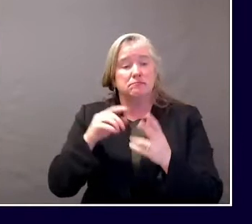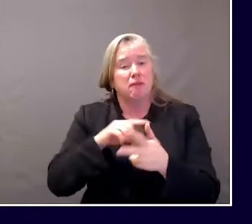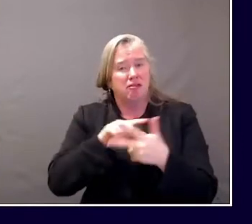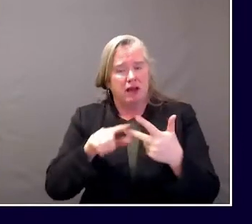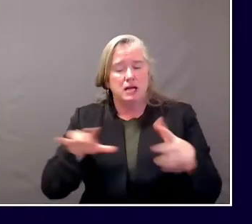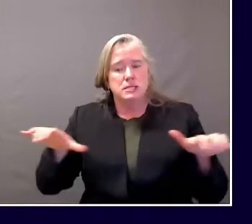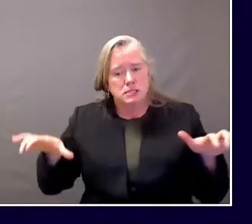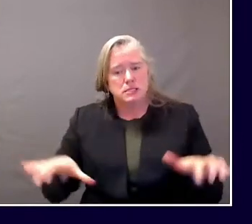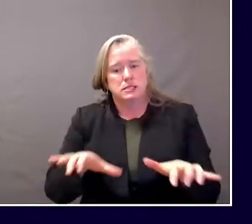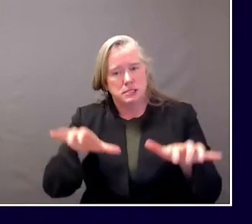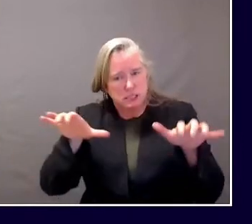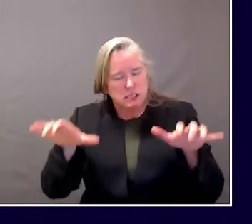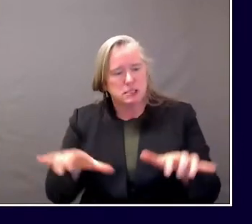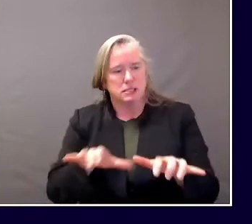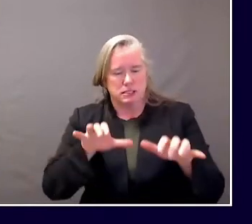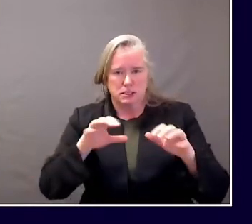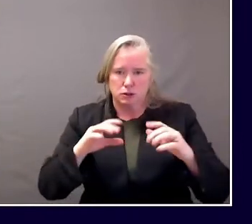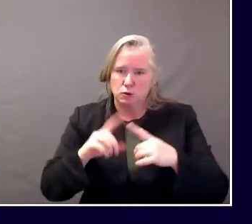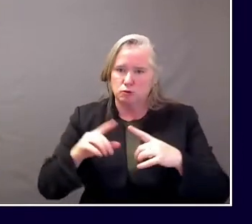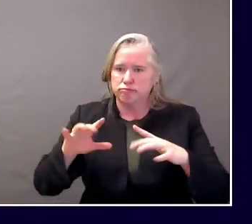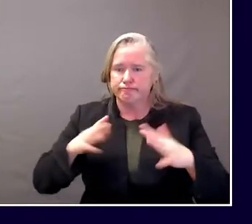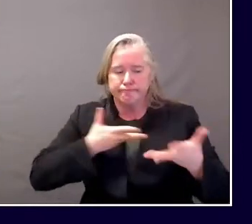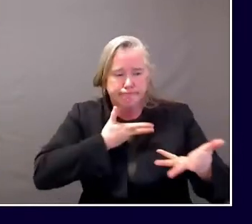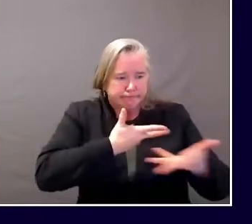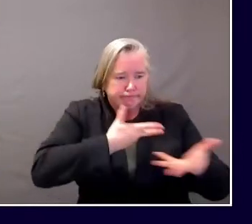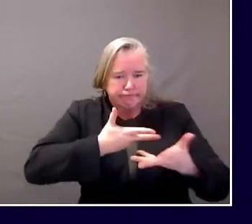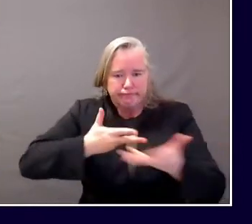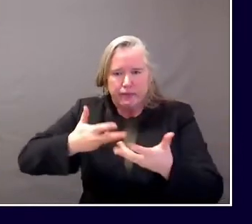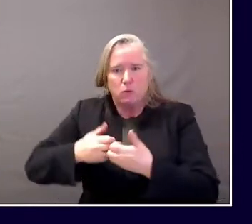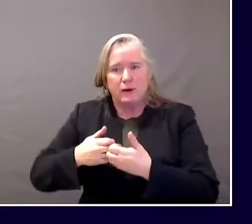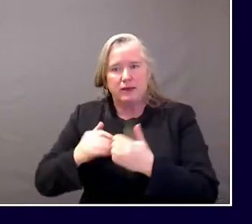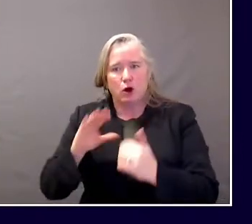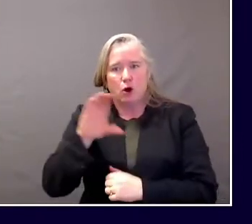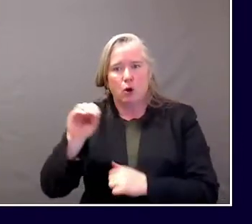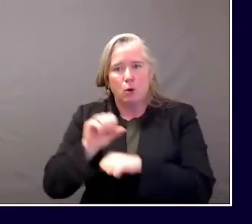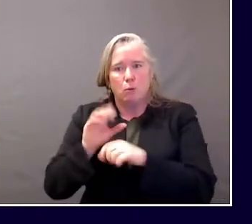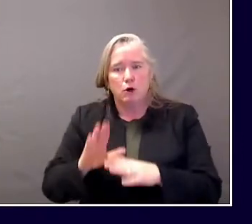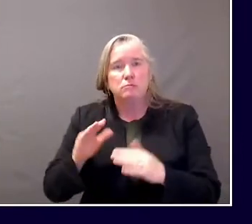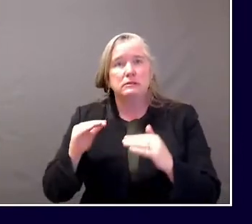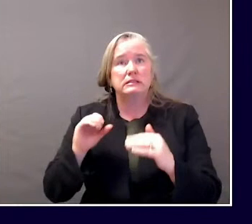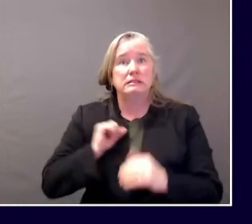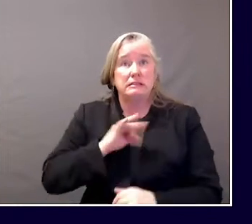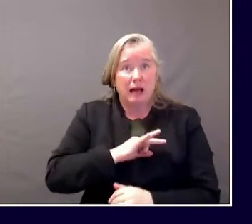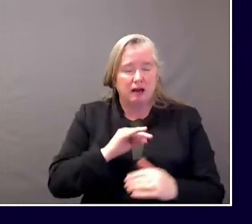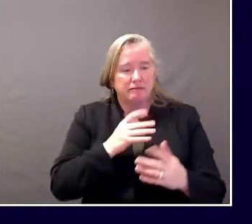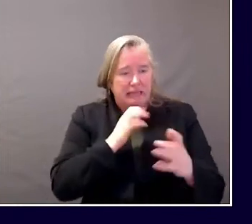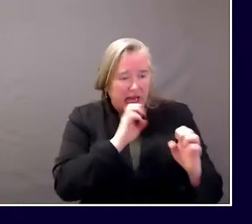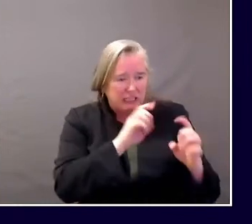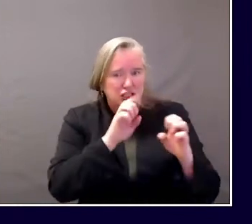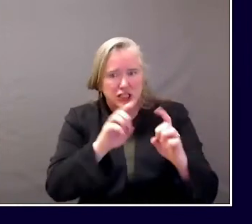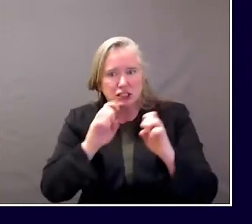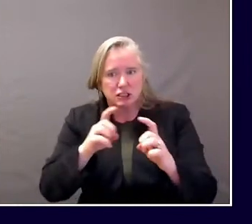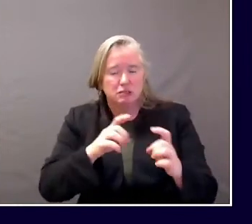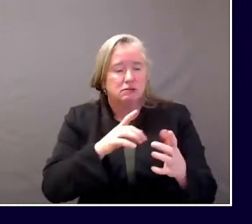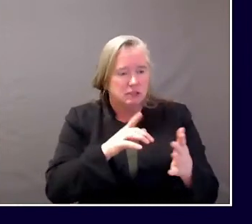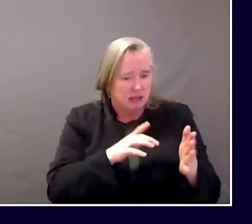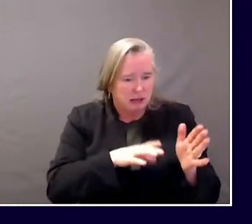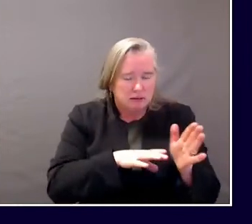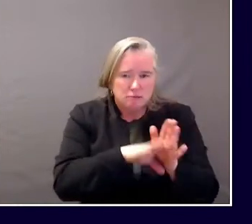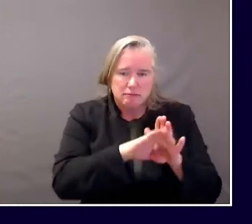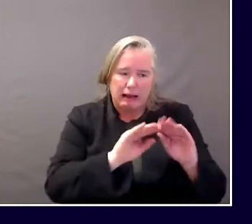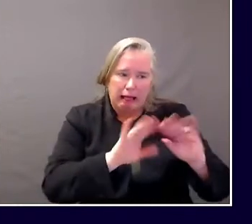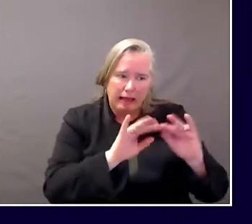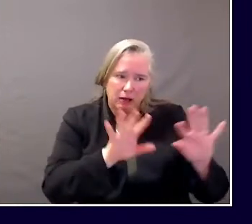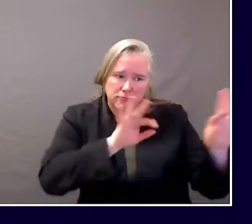this, both of those things were in good place when the vaccine started coming out. The educational piece and the trust piece. Can we